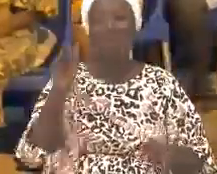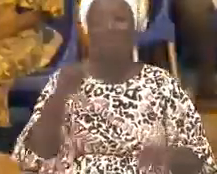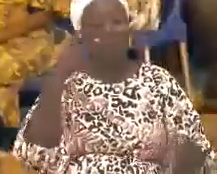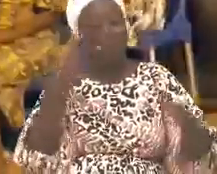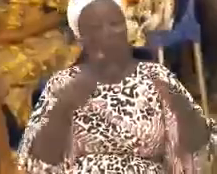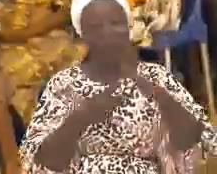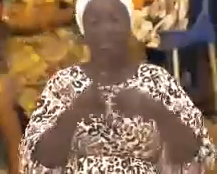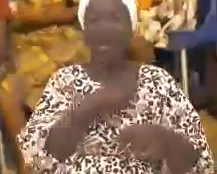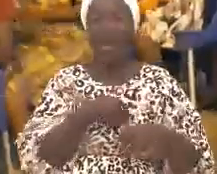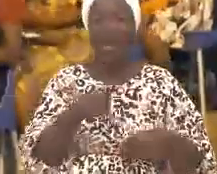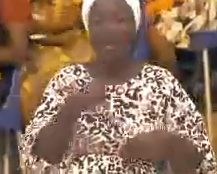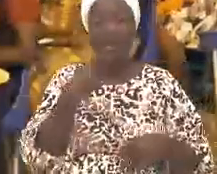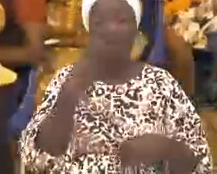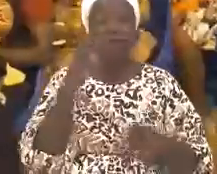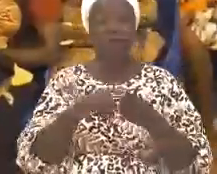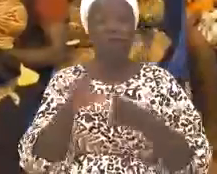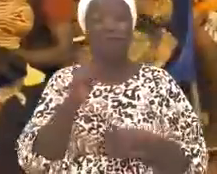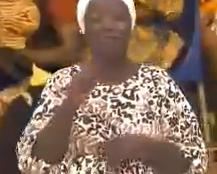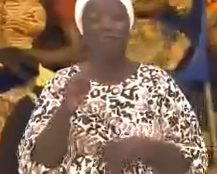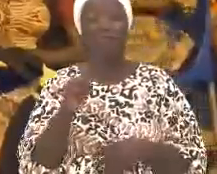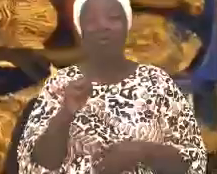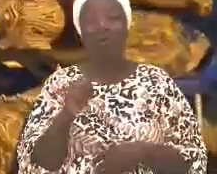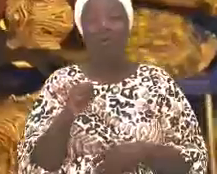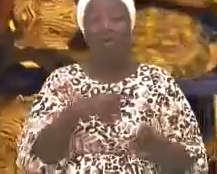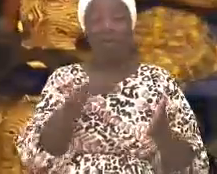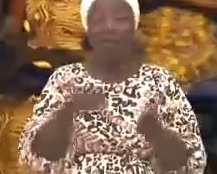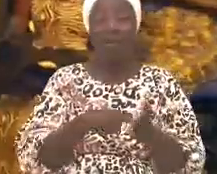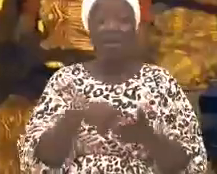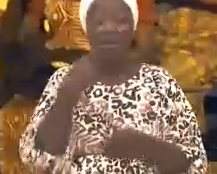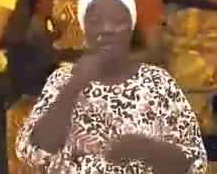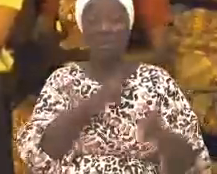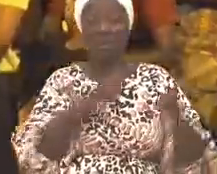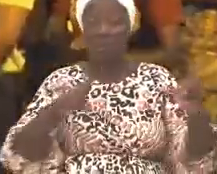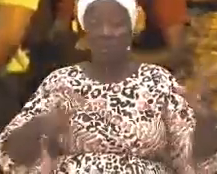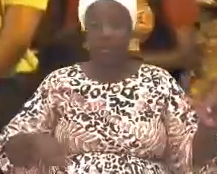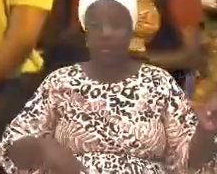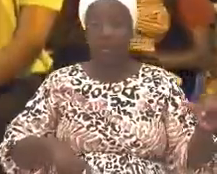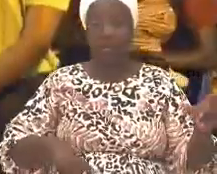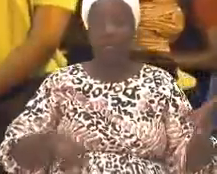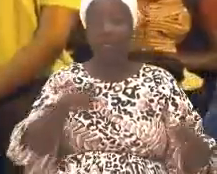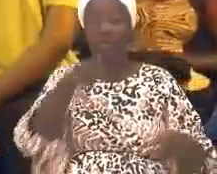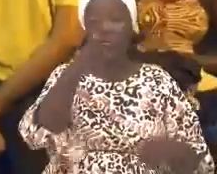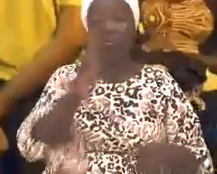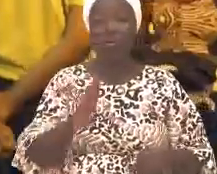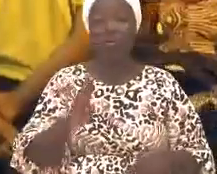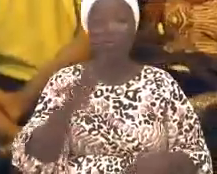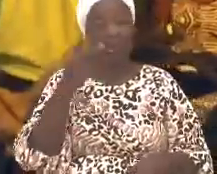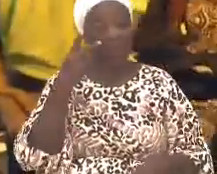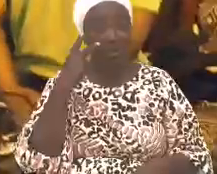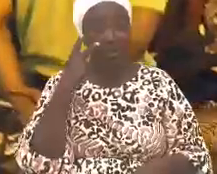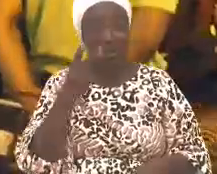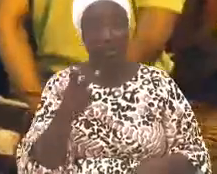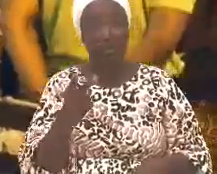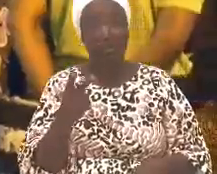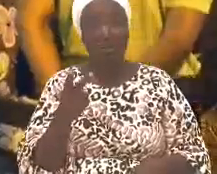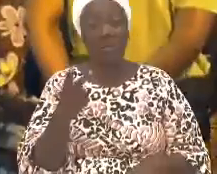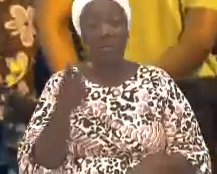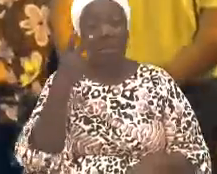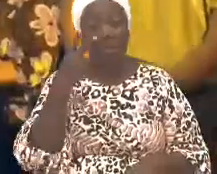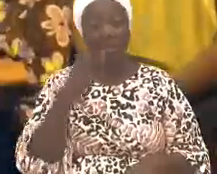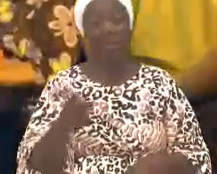say unto them, thus says the Lord God, behold, O my